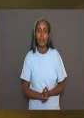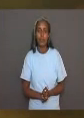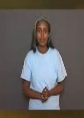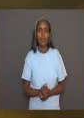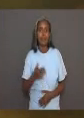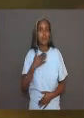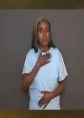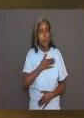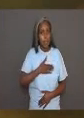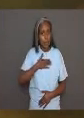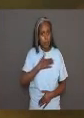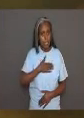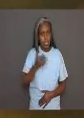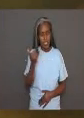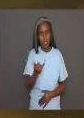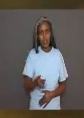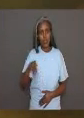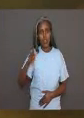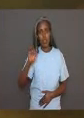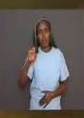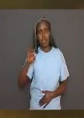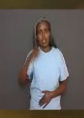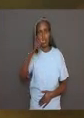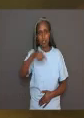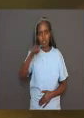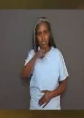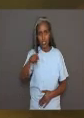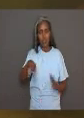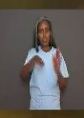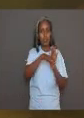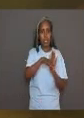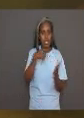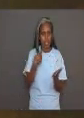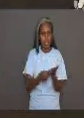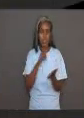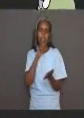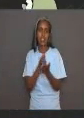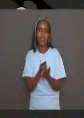Please draw a pie chart to represent this data.